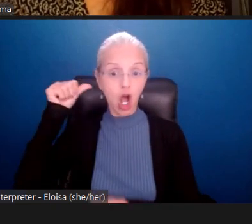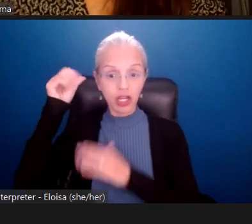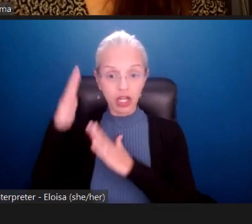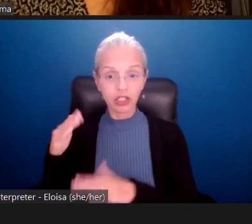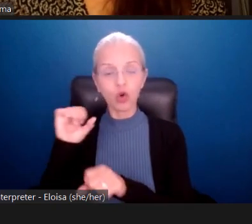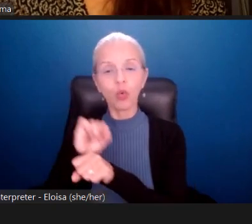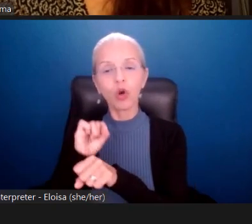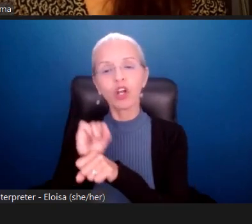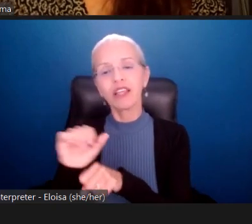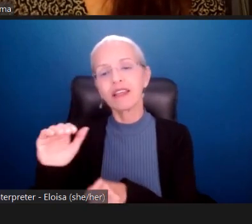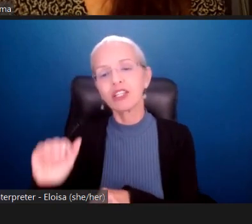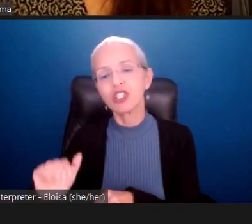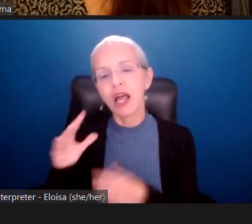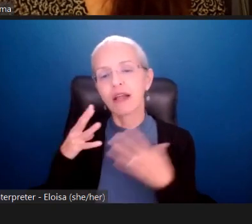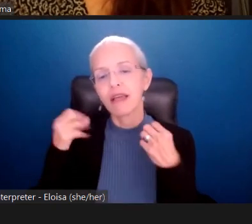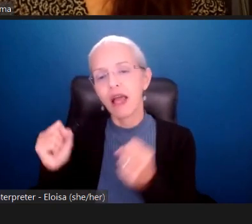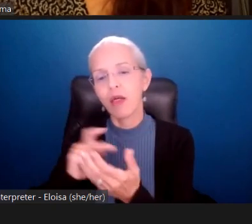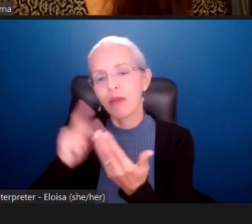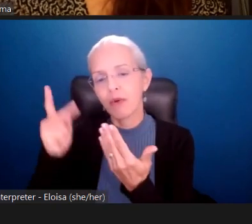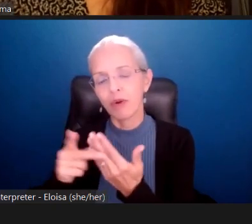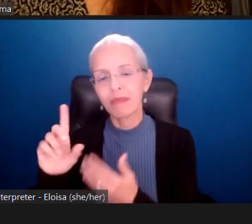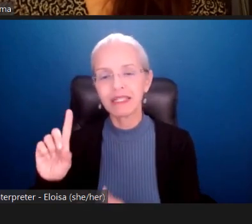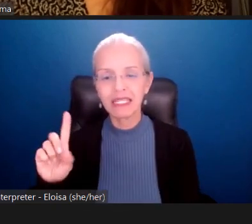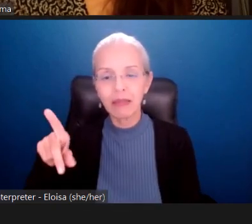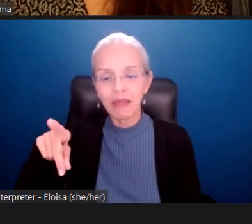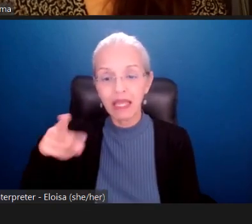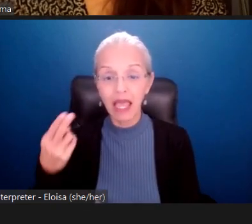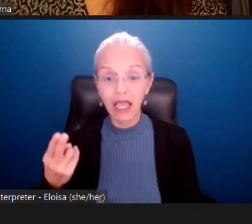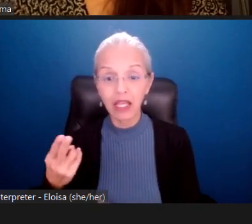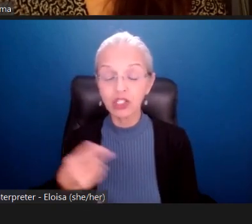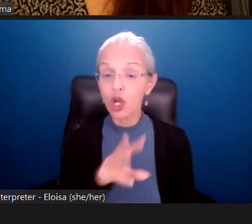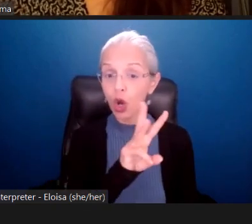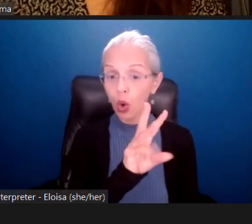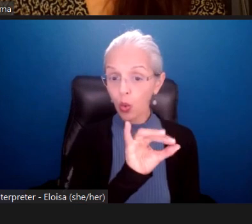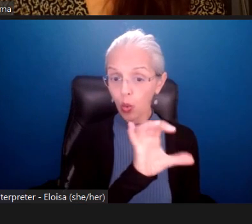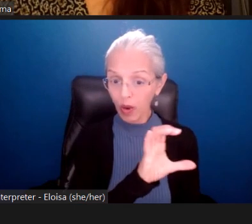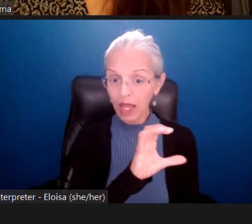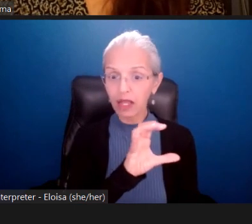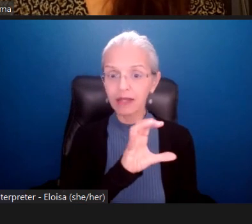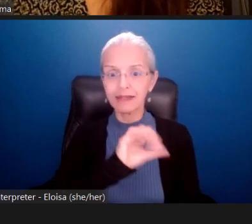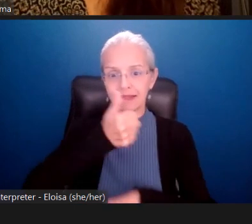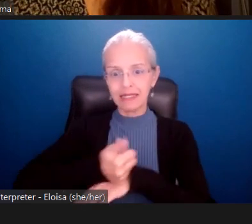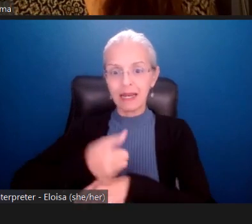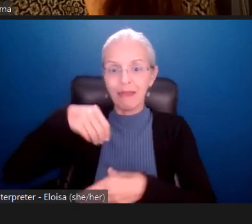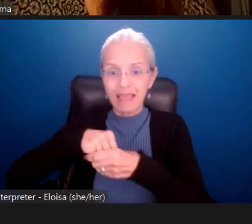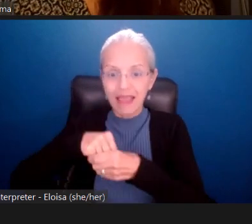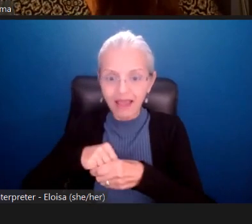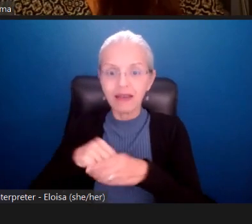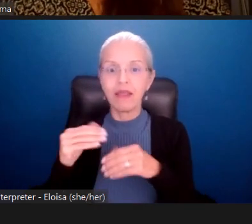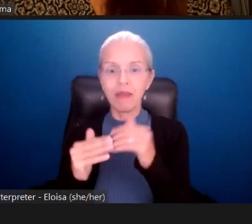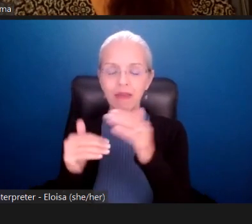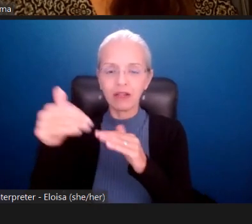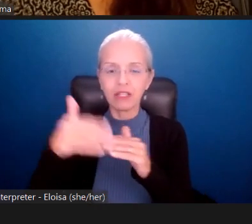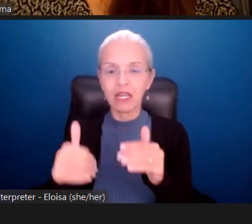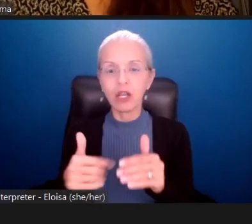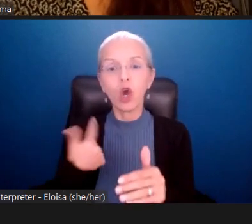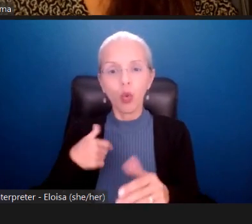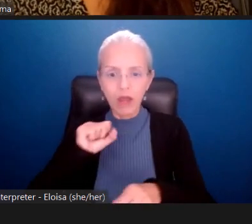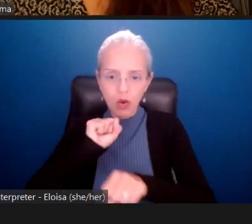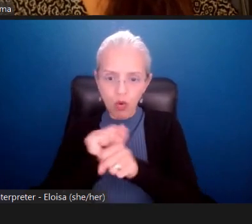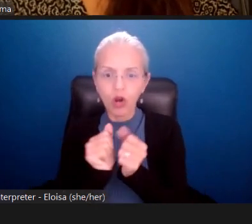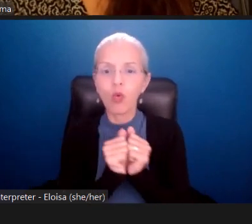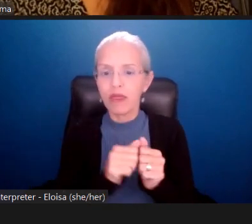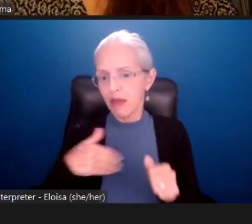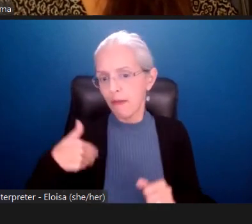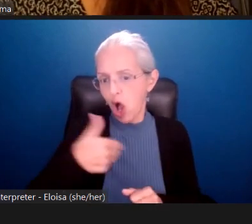at DPH, and WIC personnel are in our building. We interact with them often and they refer to us as needed.